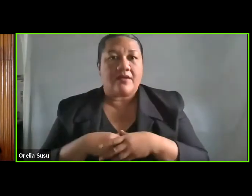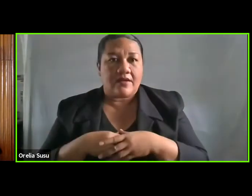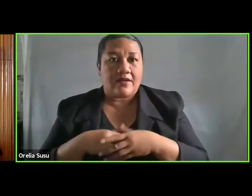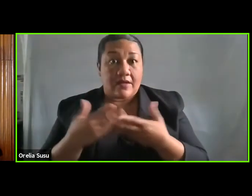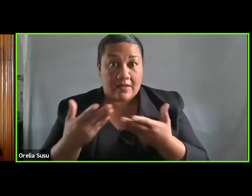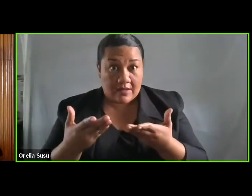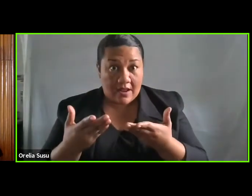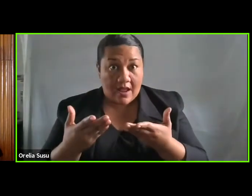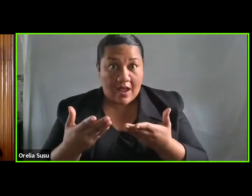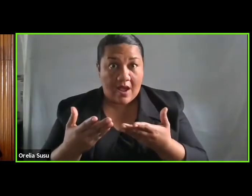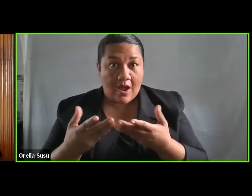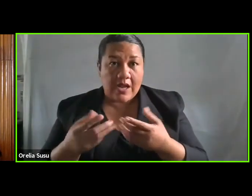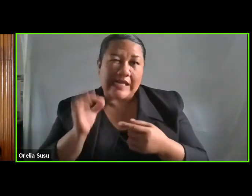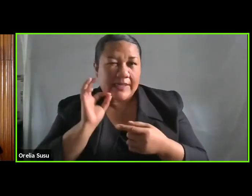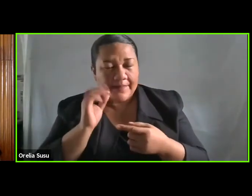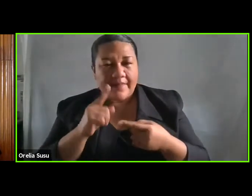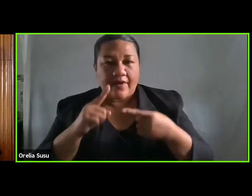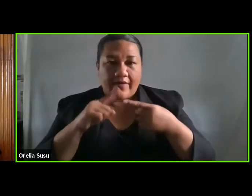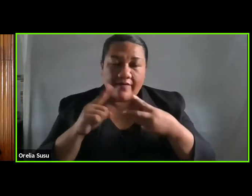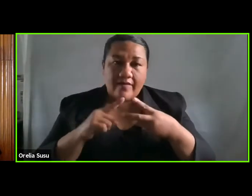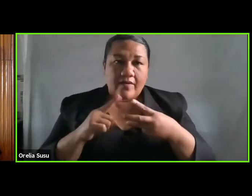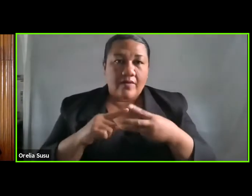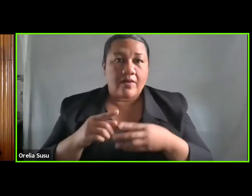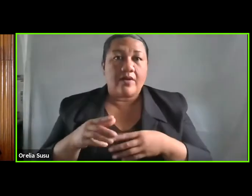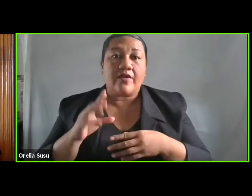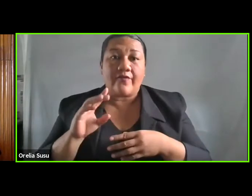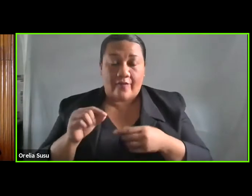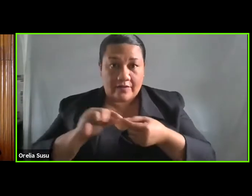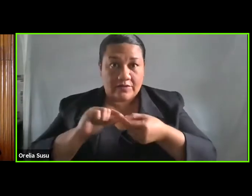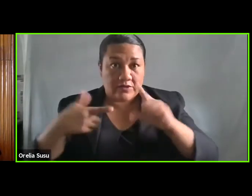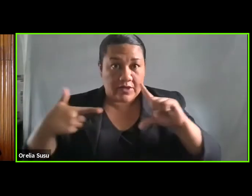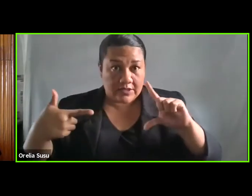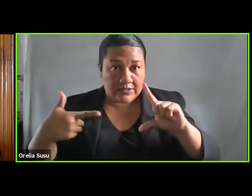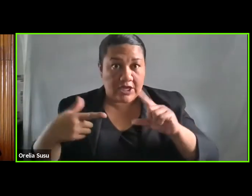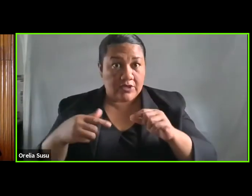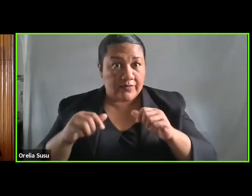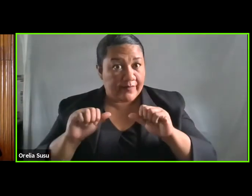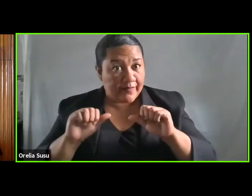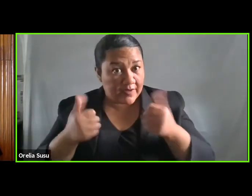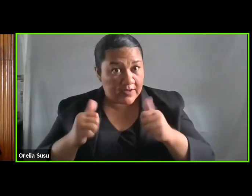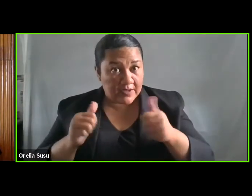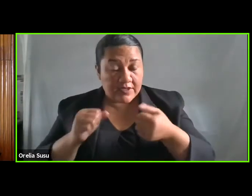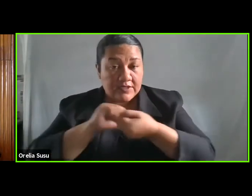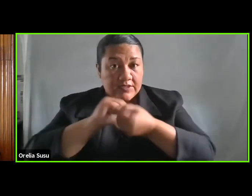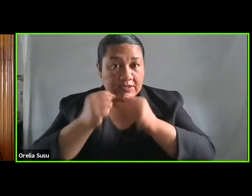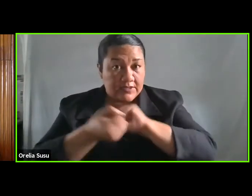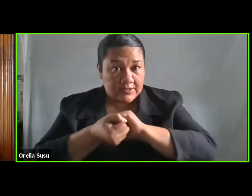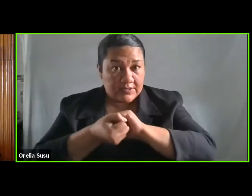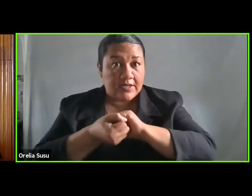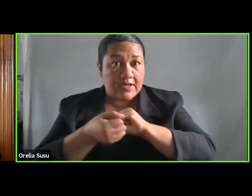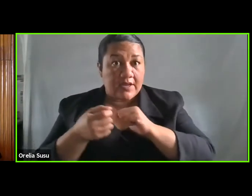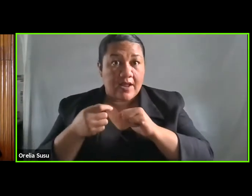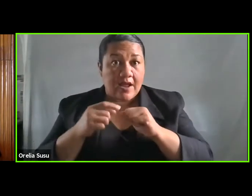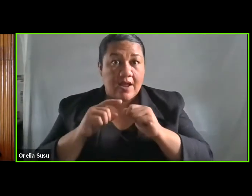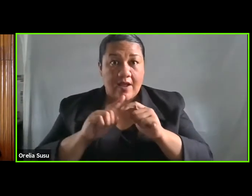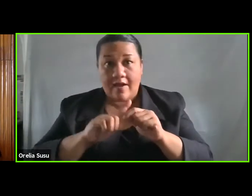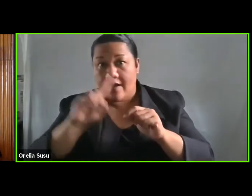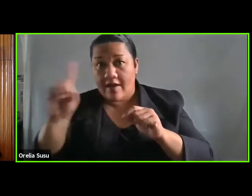that I'm going to go through the session and straight after going through the session, I'm going to jump straight into the